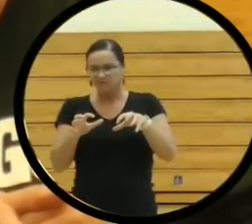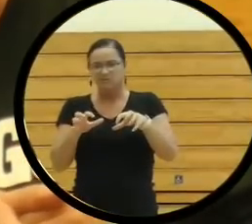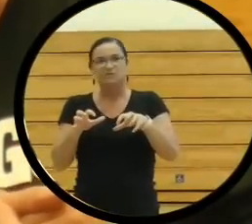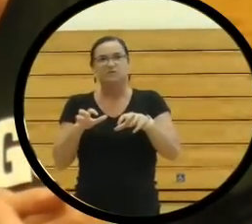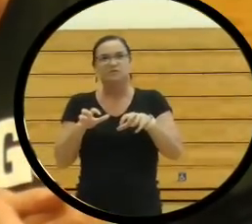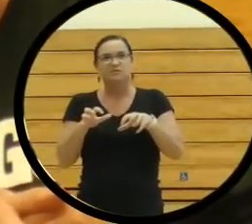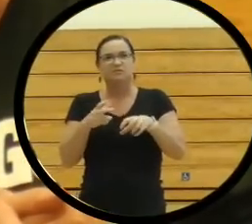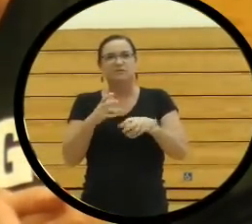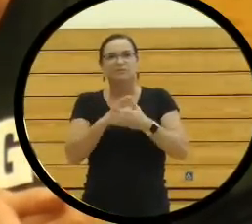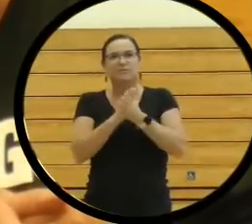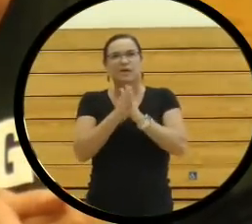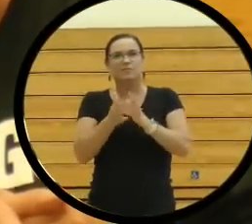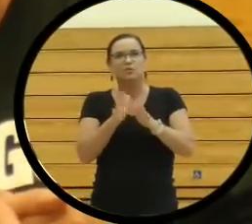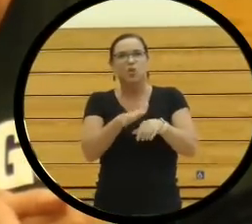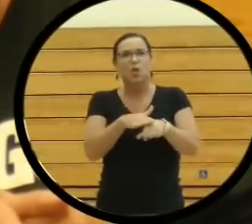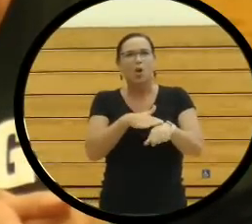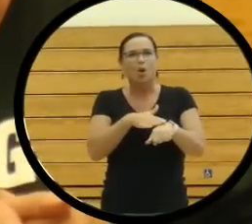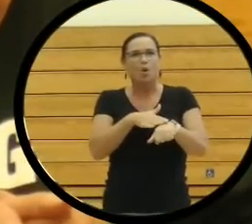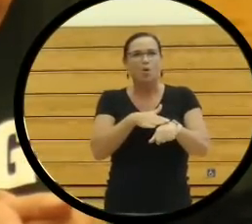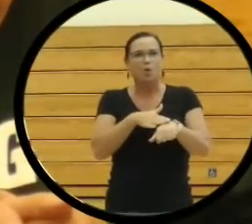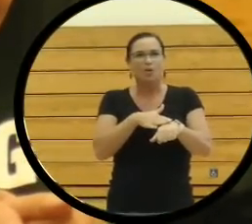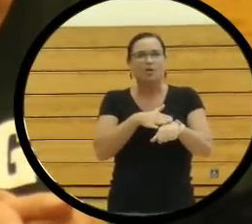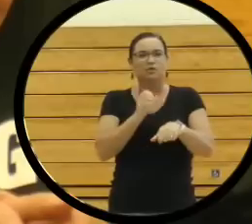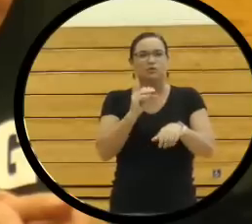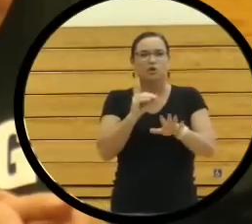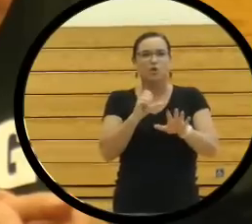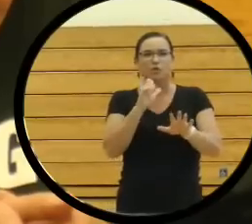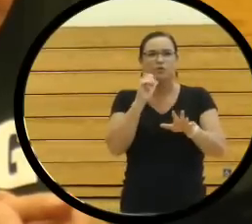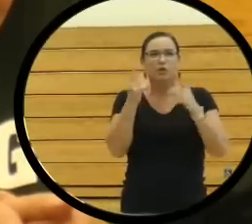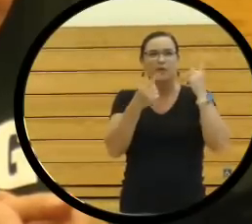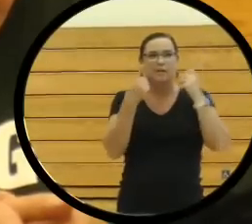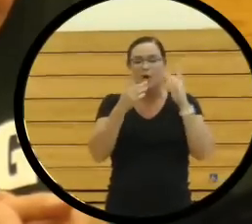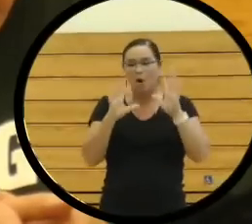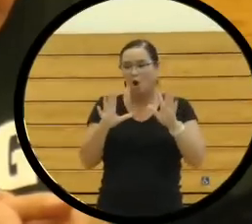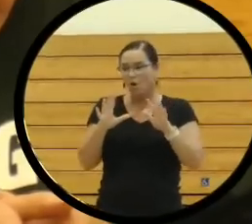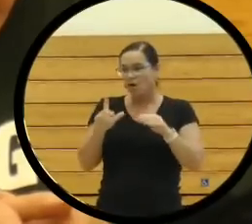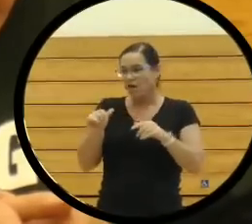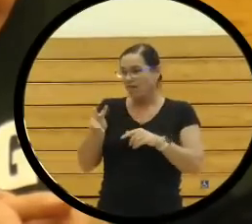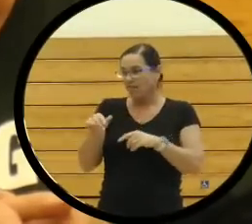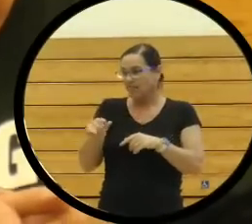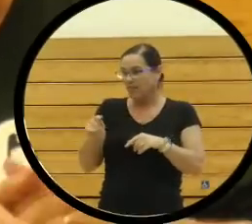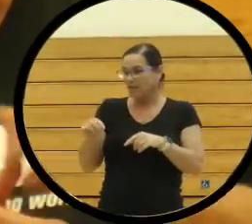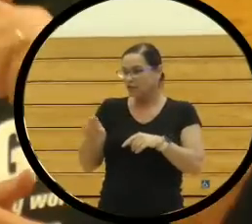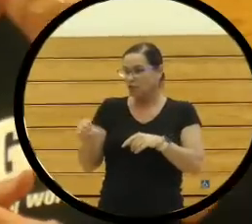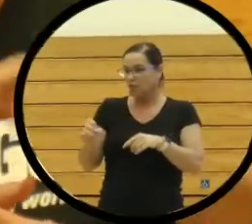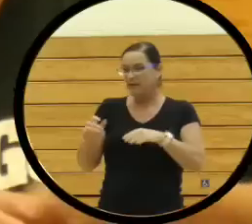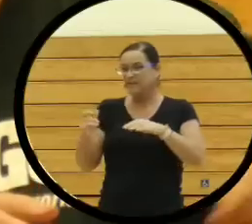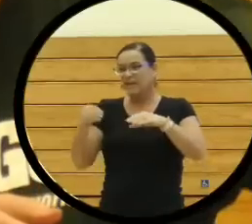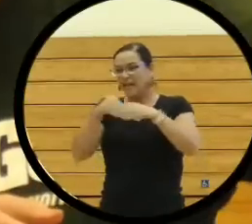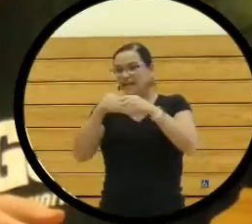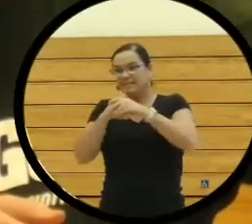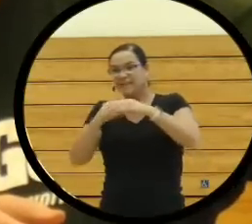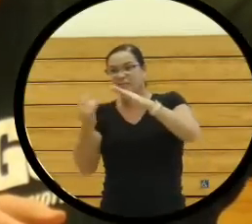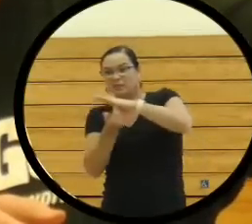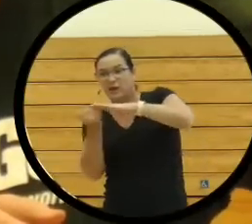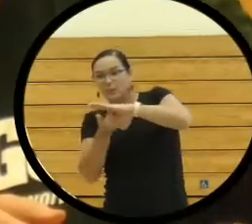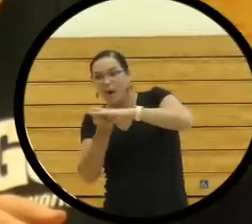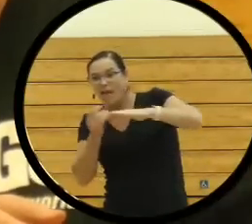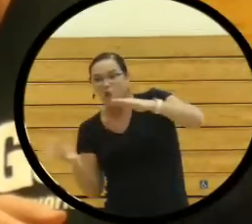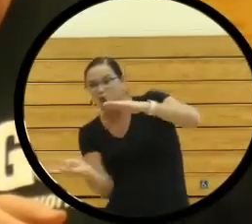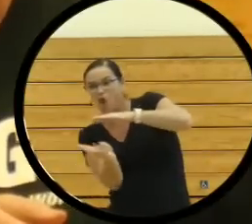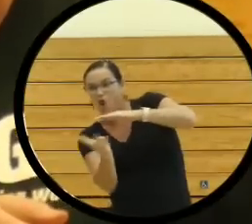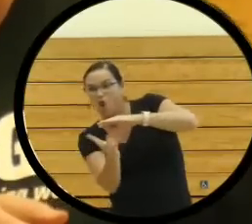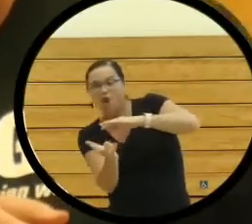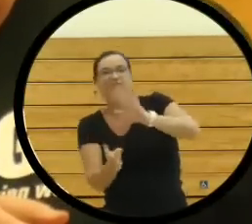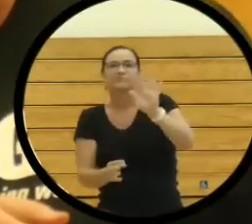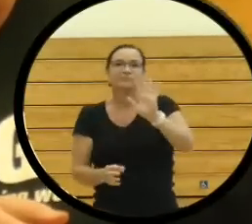far and it slows it way down. So don't think of it like, oh, the lava decided to take the subway, so it's going to jump in the tube and show up over here.